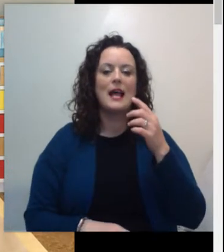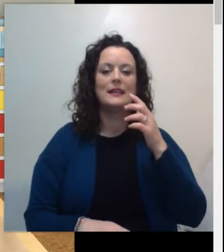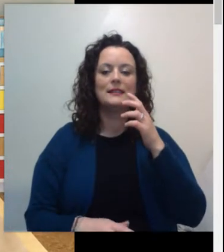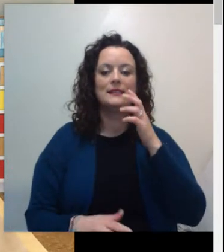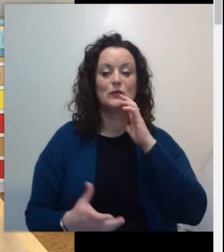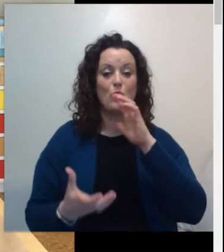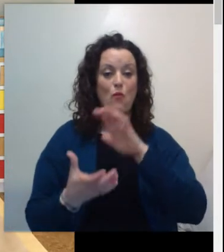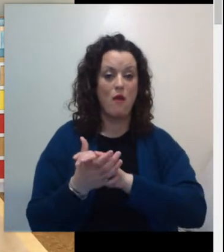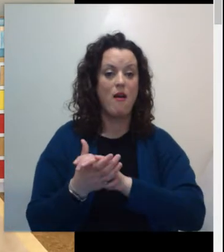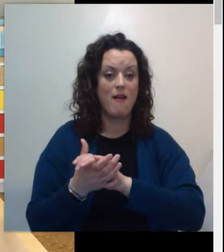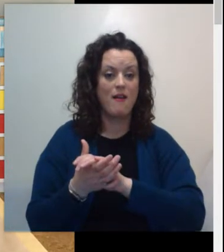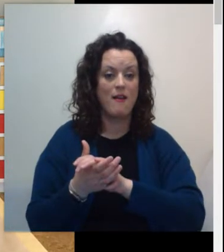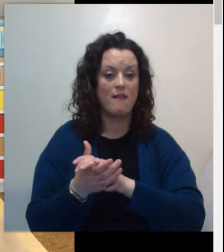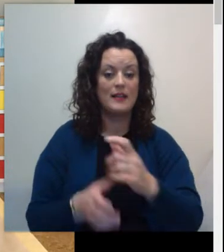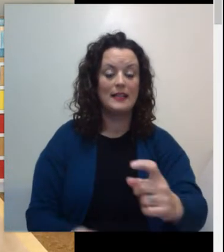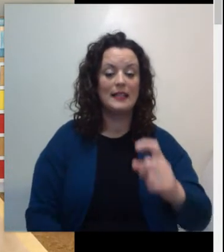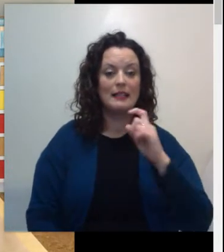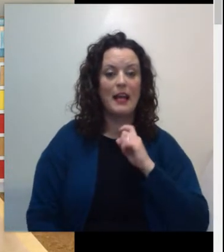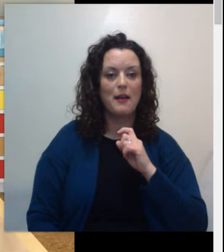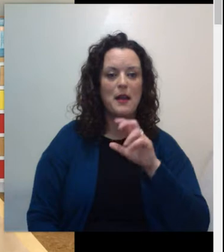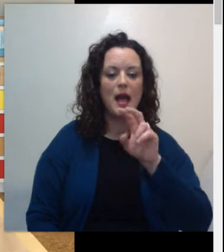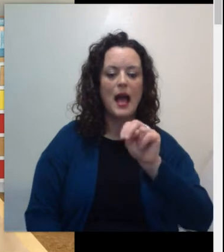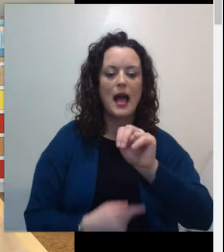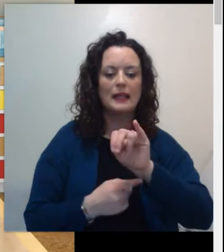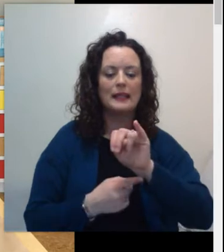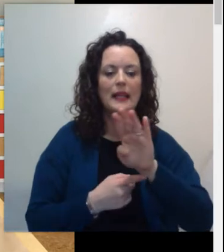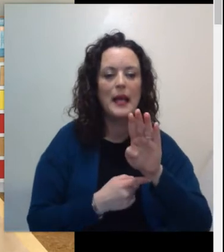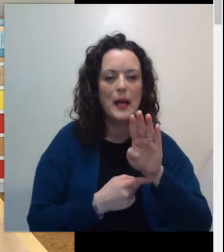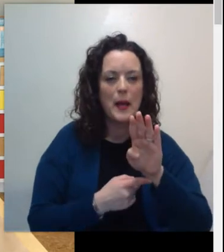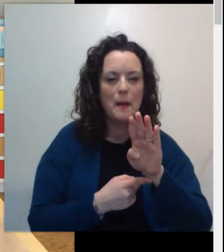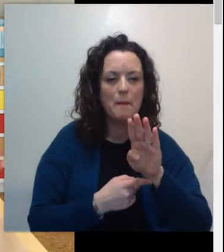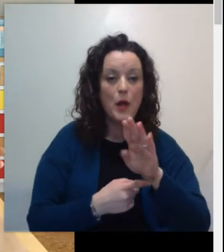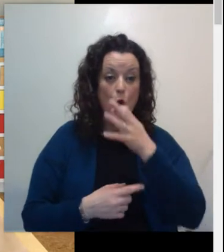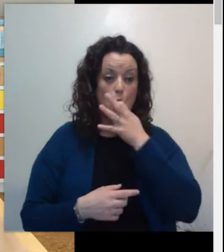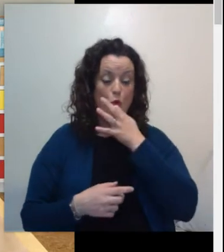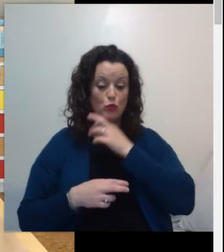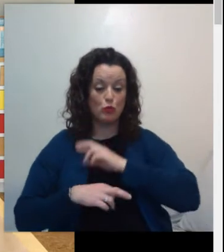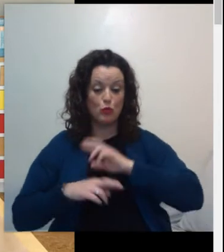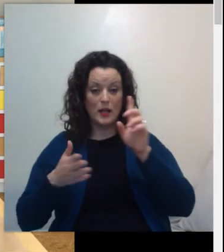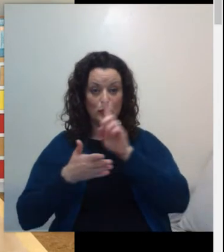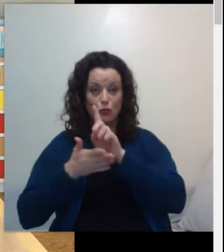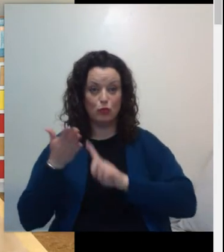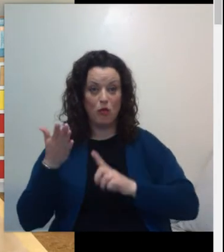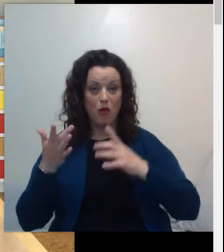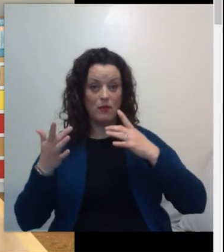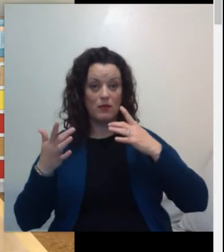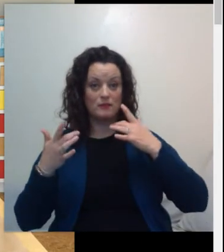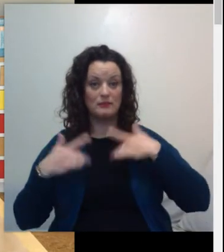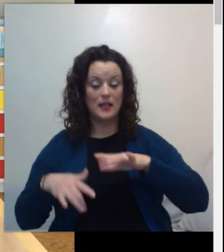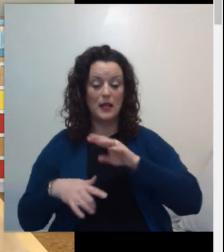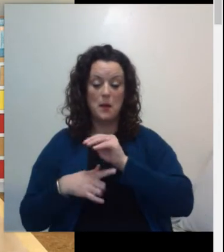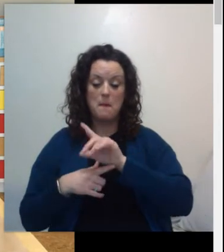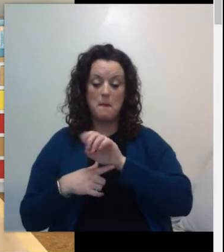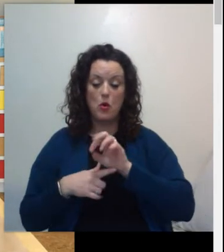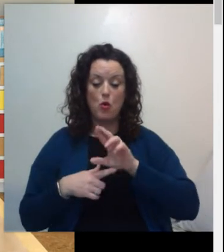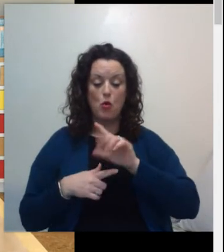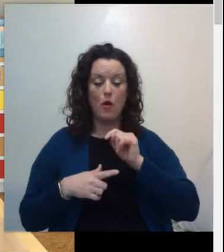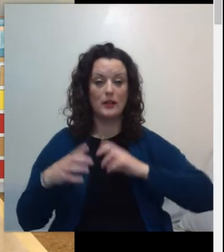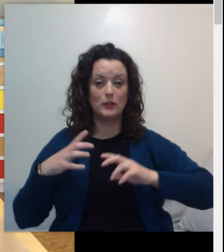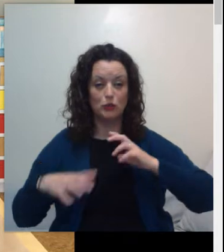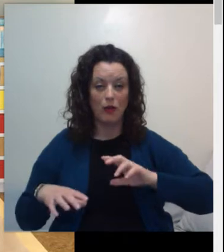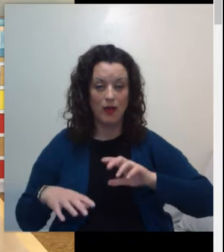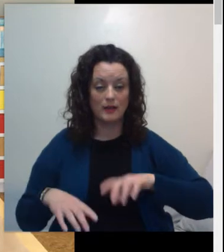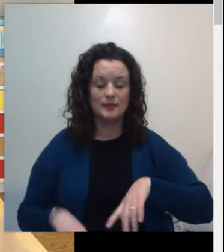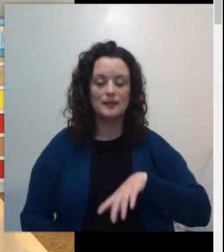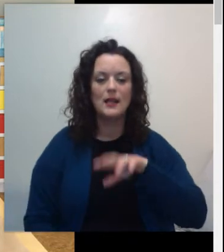And it was right when I was about to draw this book. Make him all right, get stressed. Now, what's a nib? You ask. Well, a nib is the metal piece